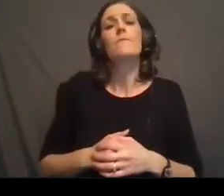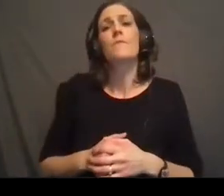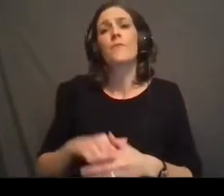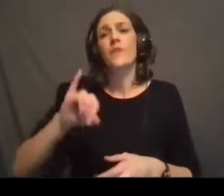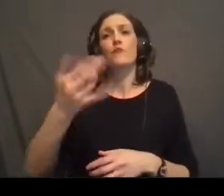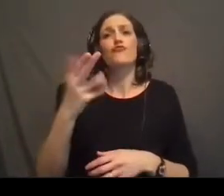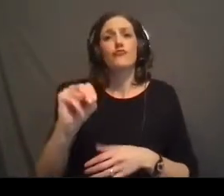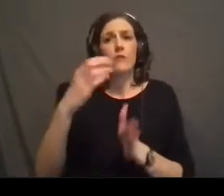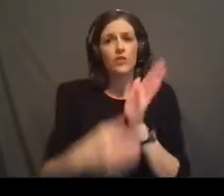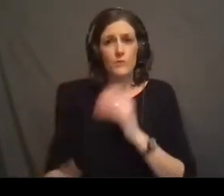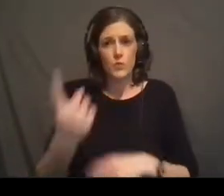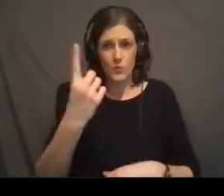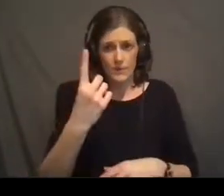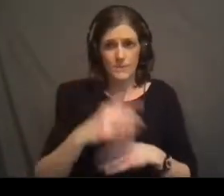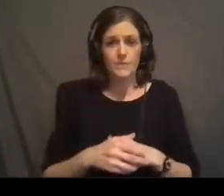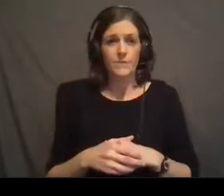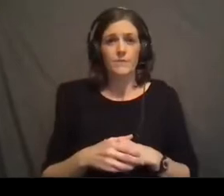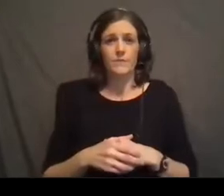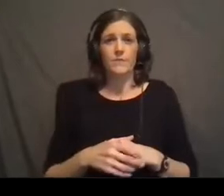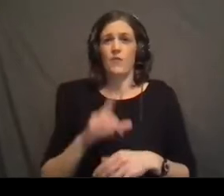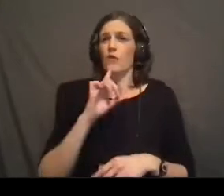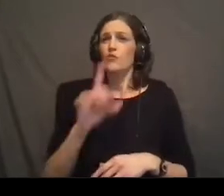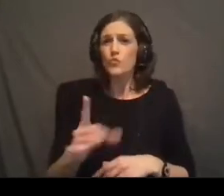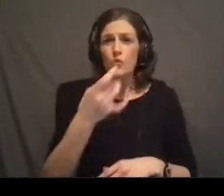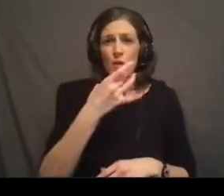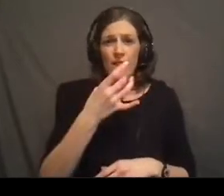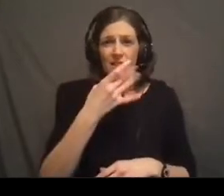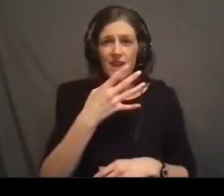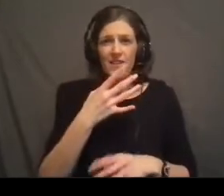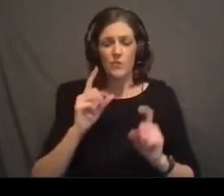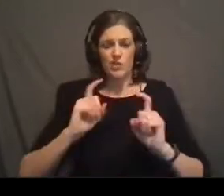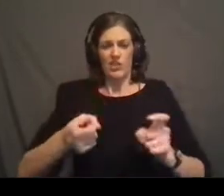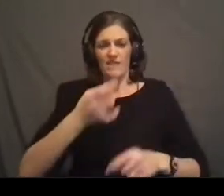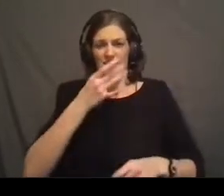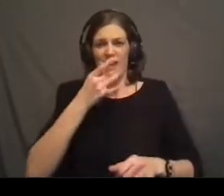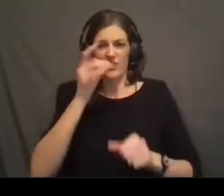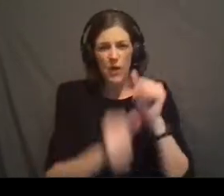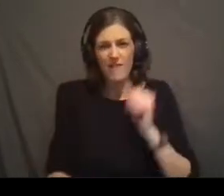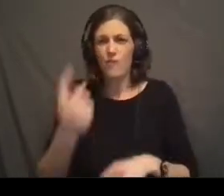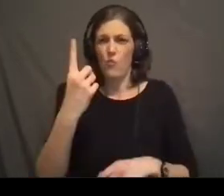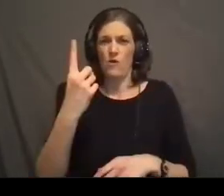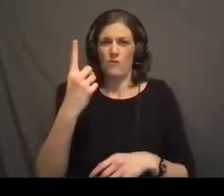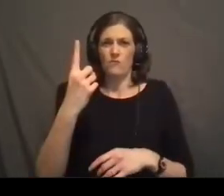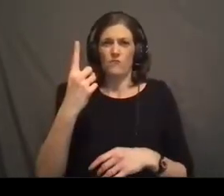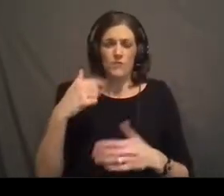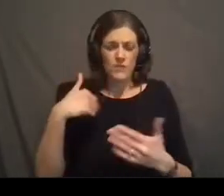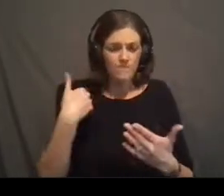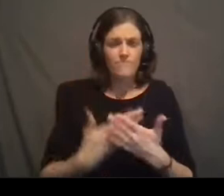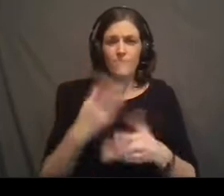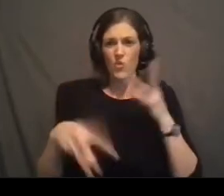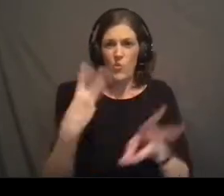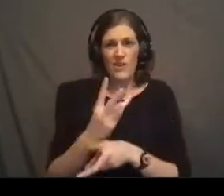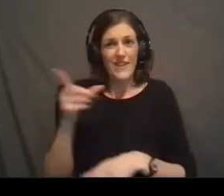John chapter 1. The true light, which gives light to everyone, was coming into the world, and he was in the